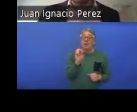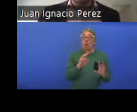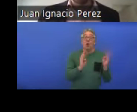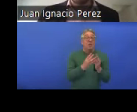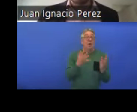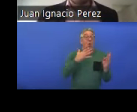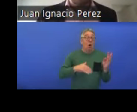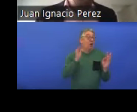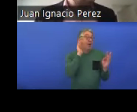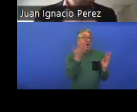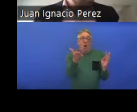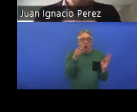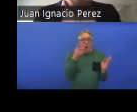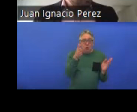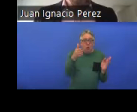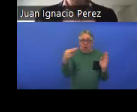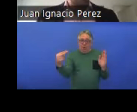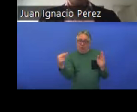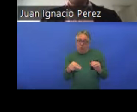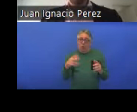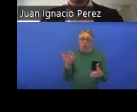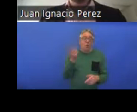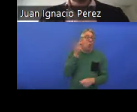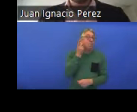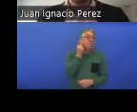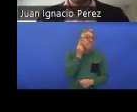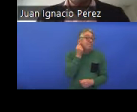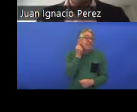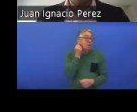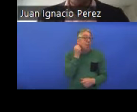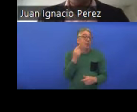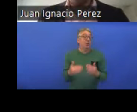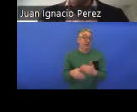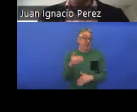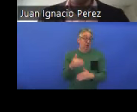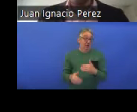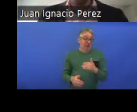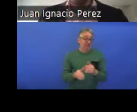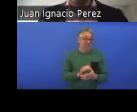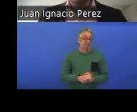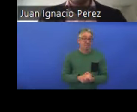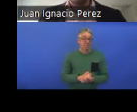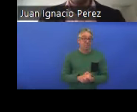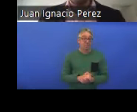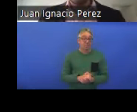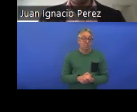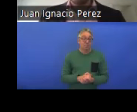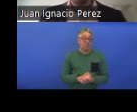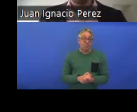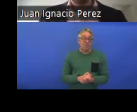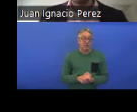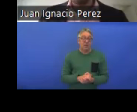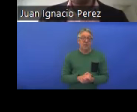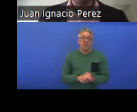there needs to be some gender dimension to it, which is not always obvious when we present